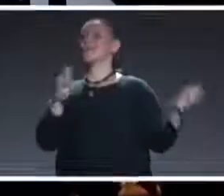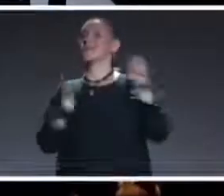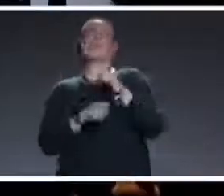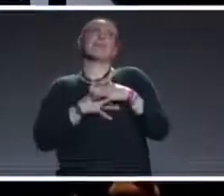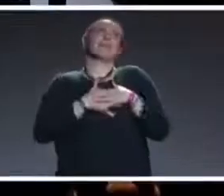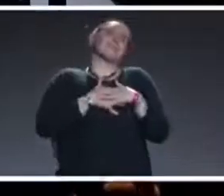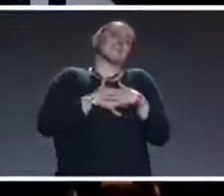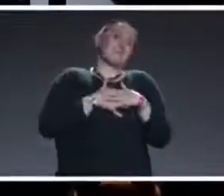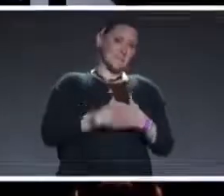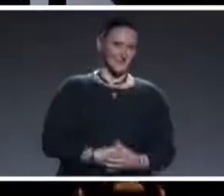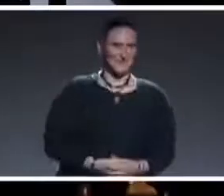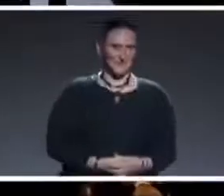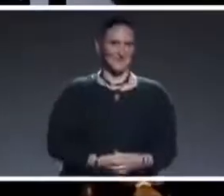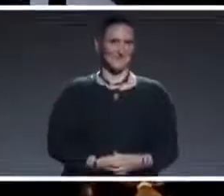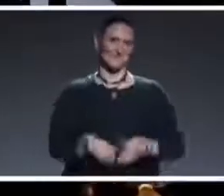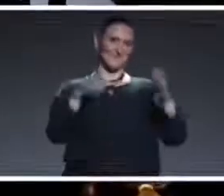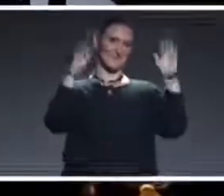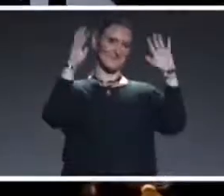Yeah.